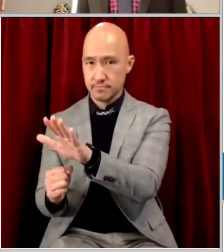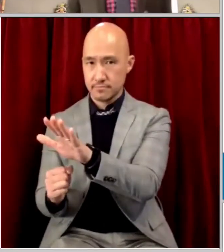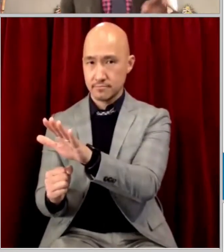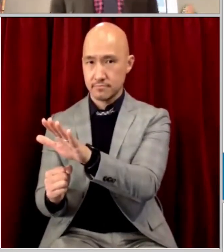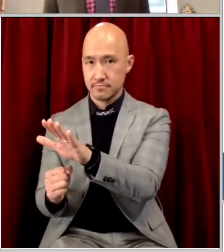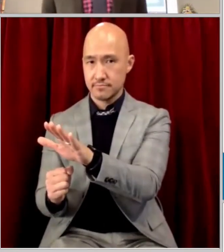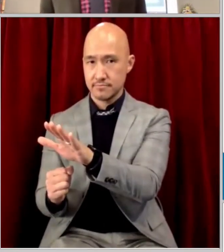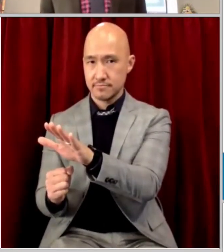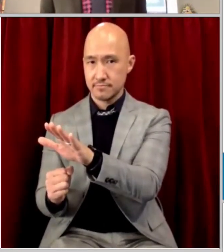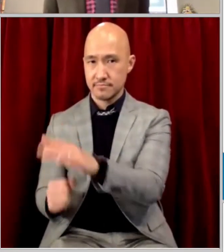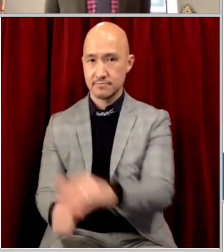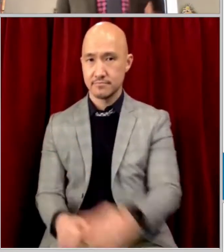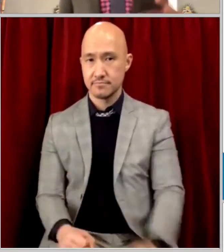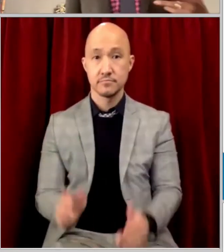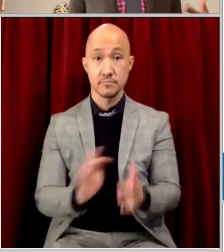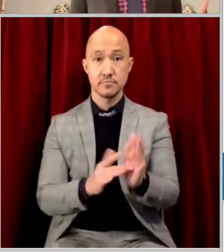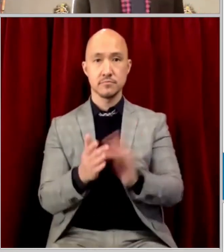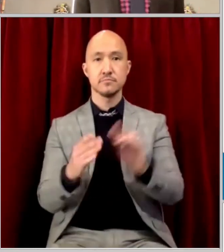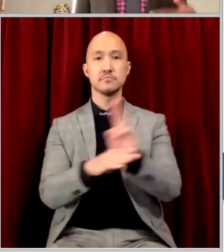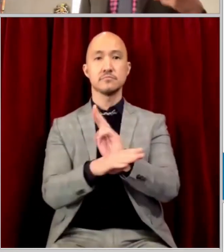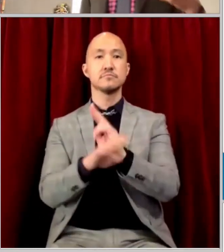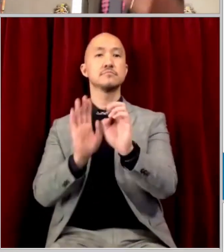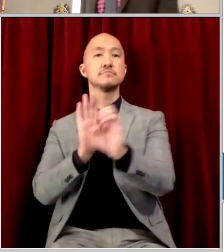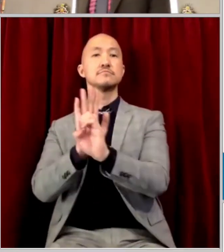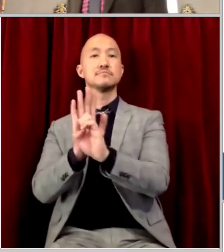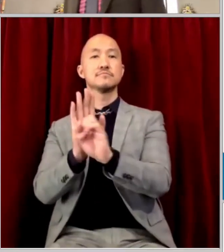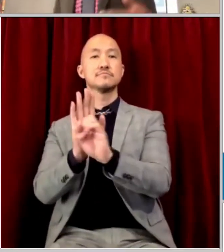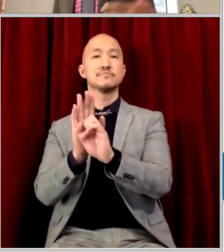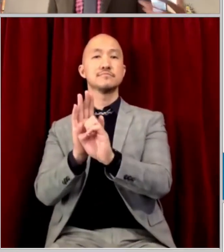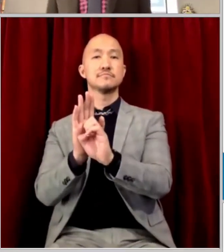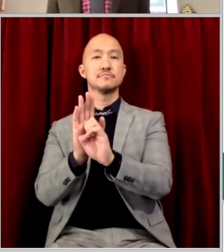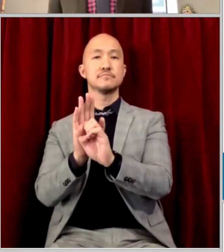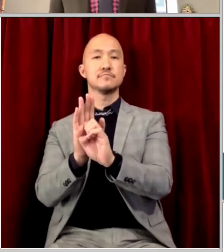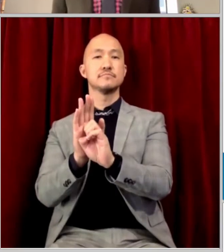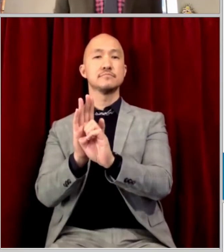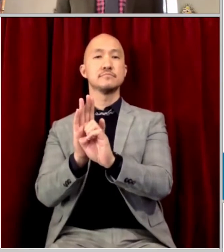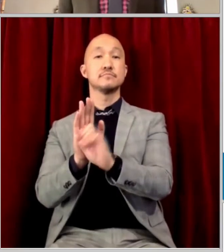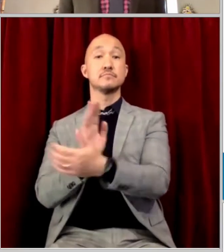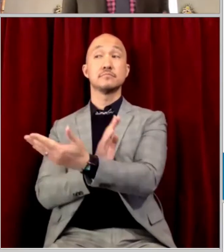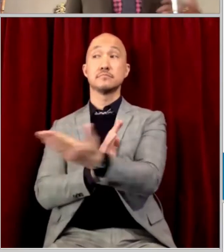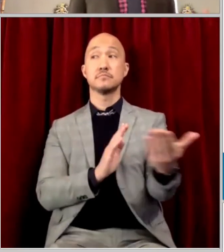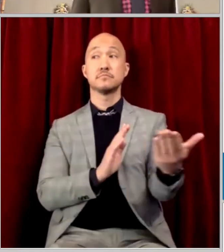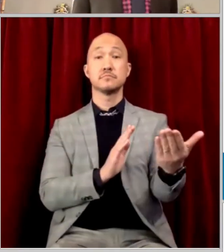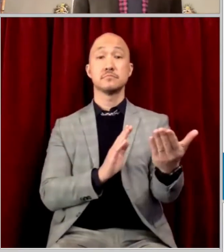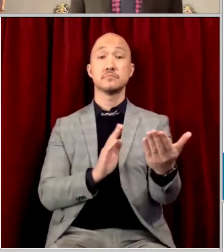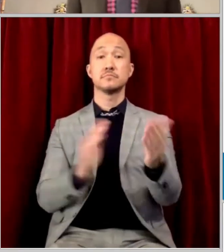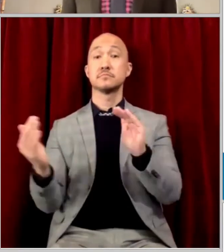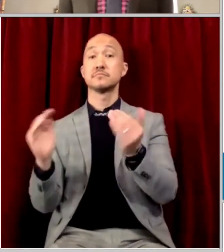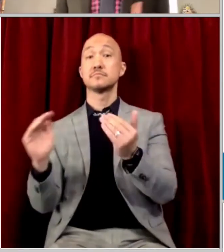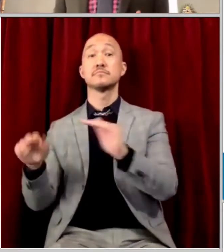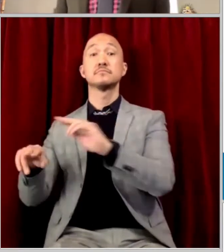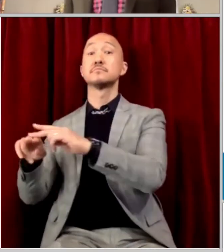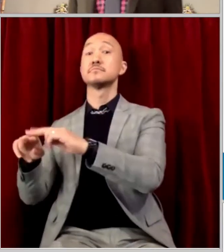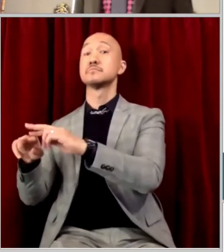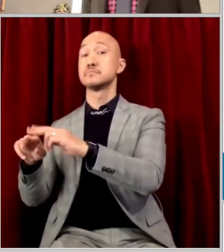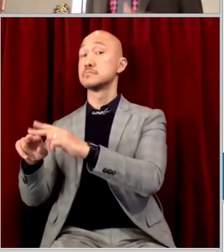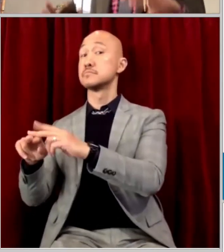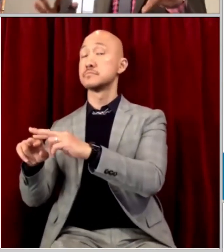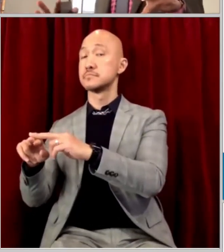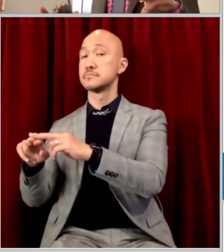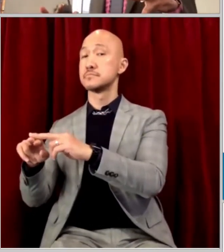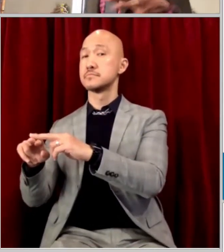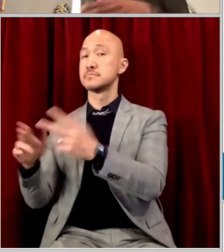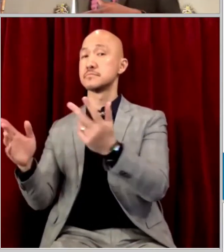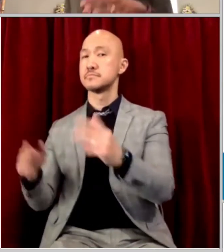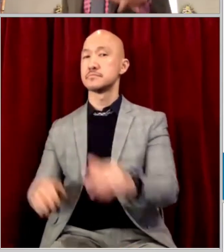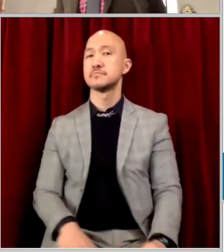me? The first thing Jesus says here is that you are the salt of the earth, right? Now let's think about salt for a second. We're going to